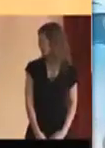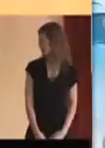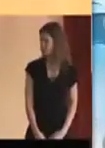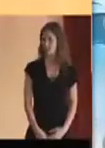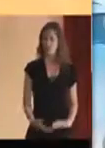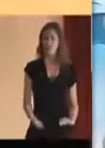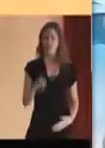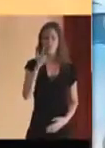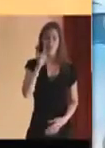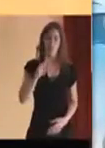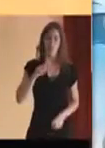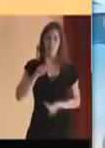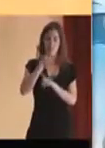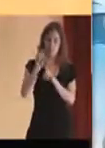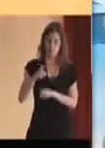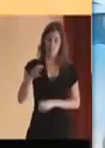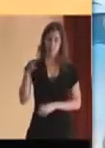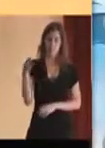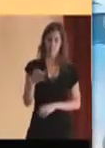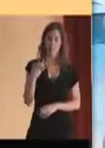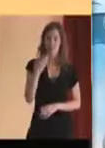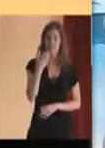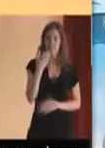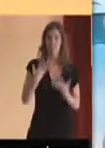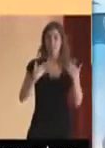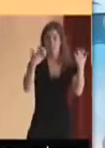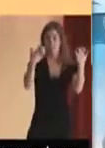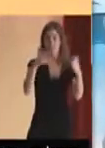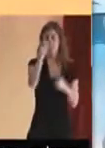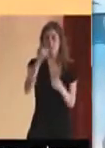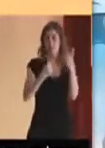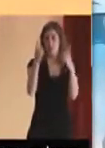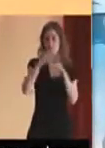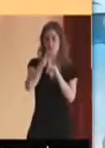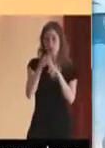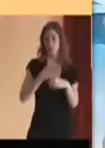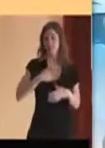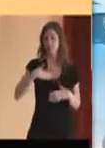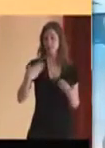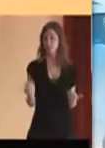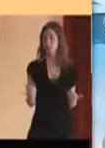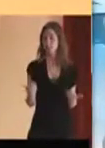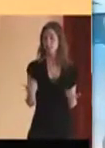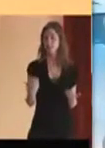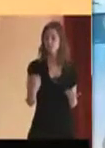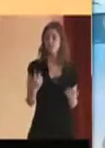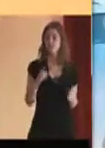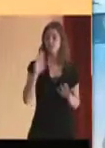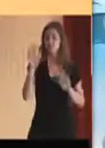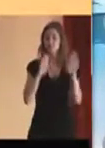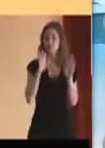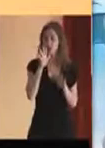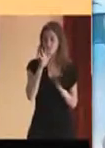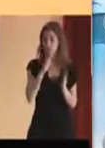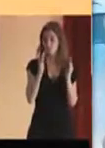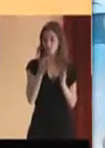then. Well, Paolo, I think that there's quite a few questions for you, so that if any of you have